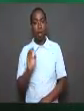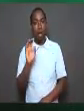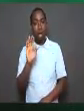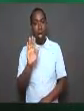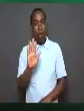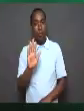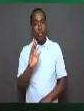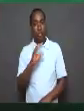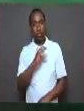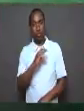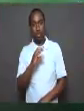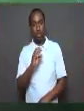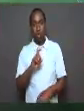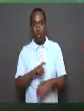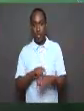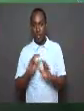500 times.